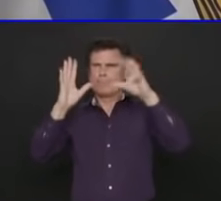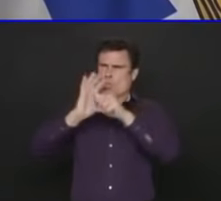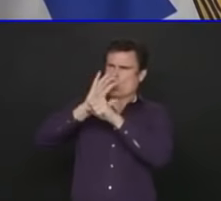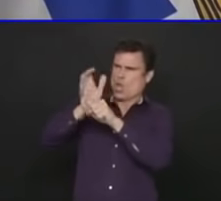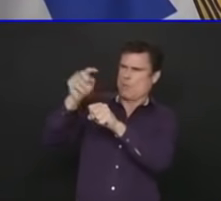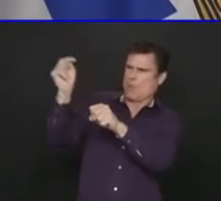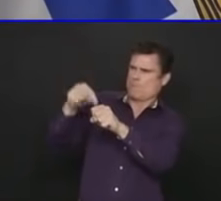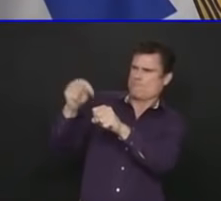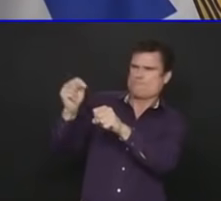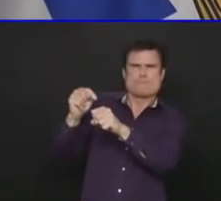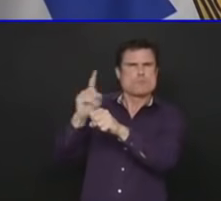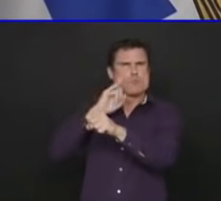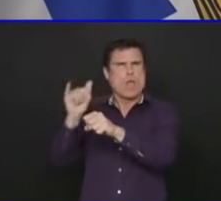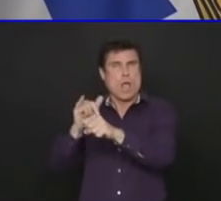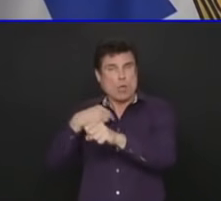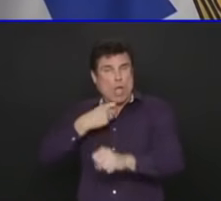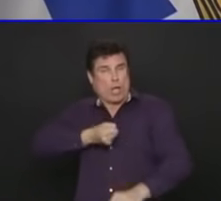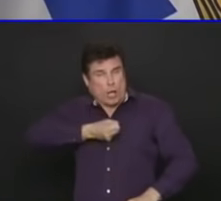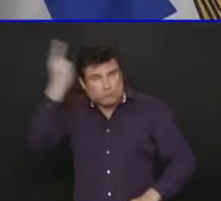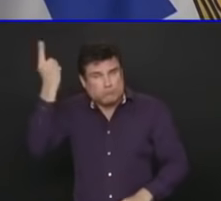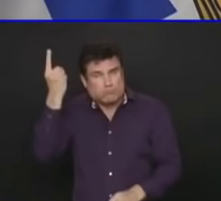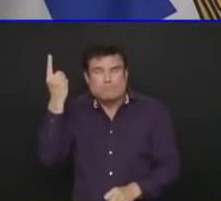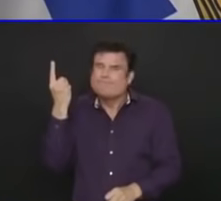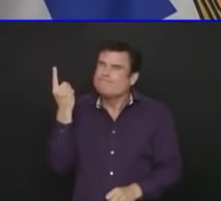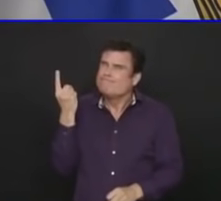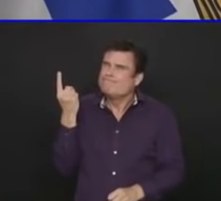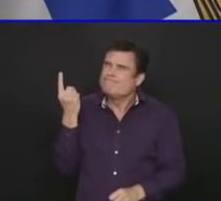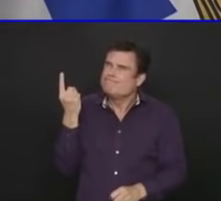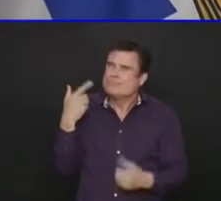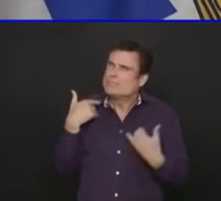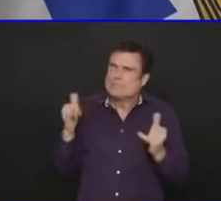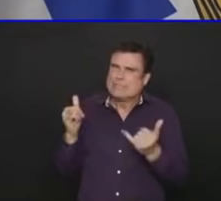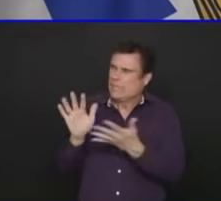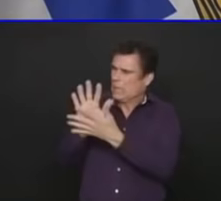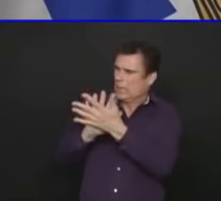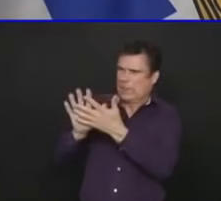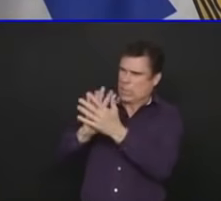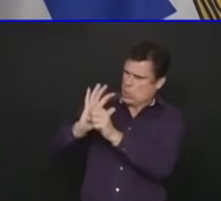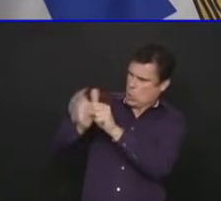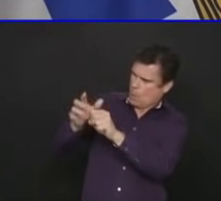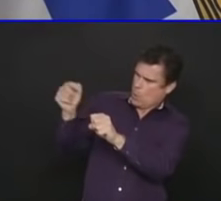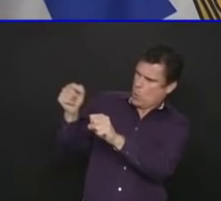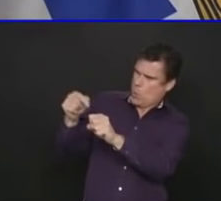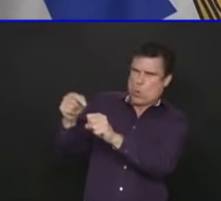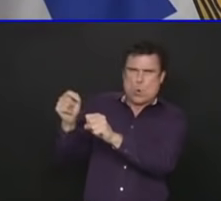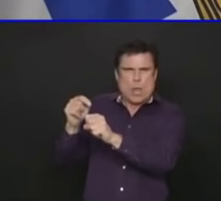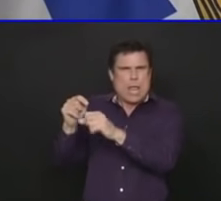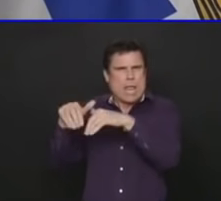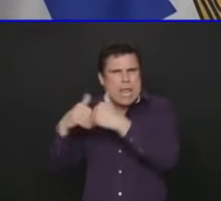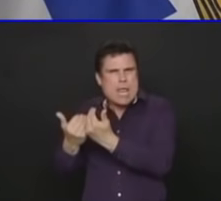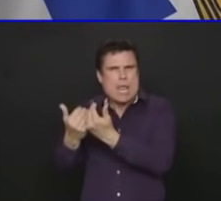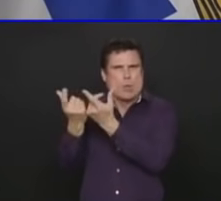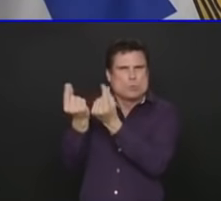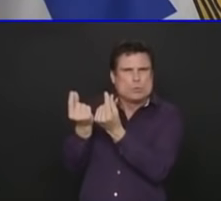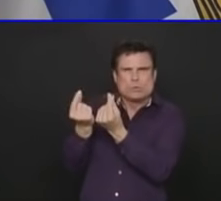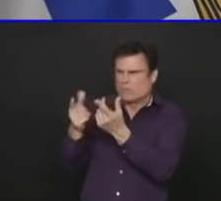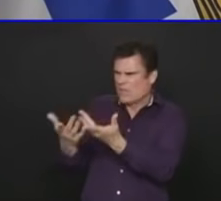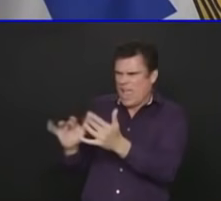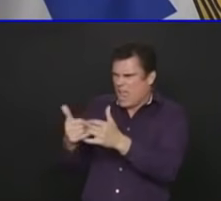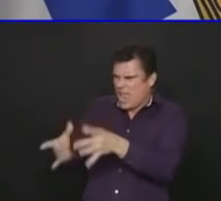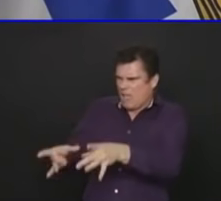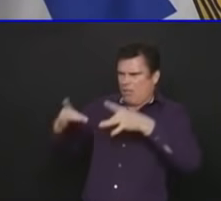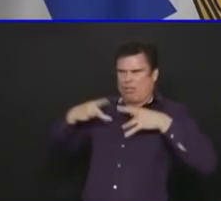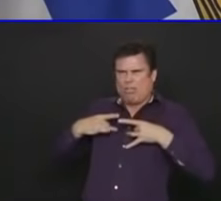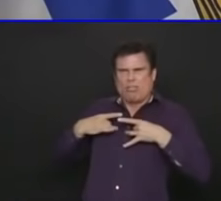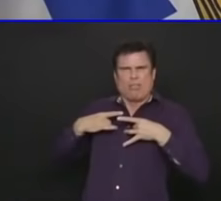very well. As we know, there's been challenges with the tests, the serologic tests for immunity. So those are all those things that we